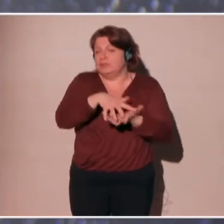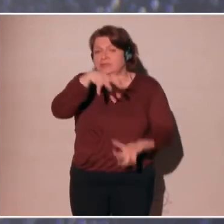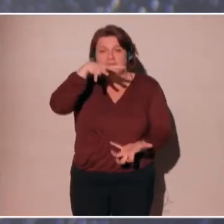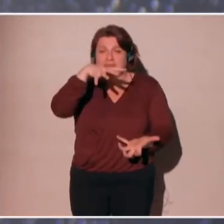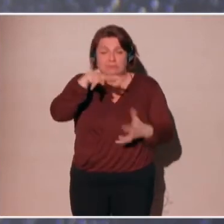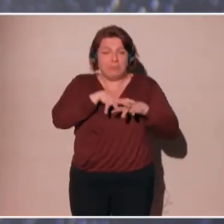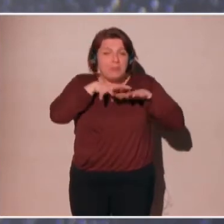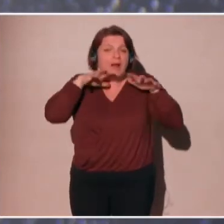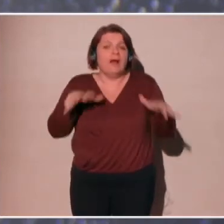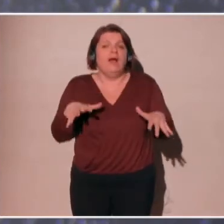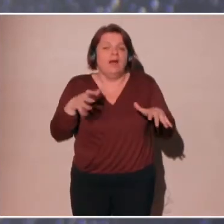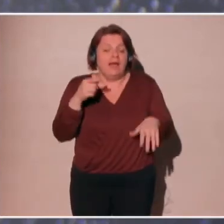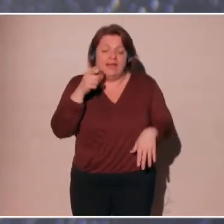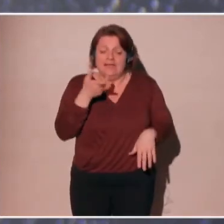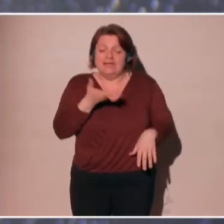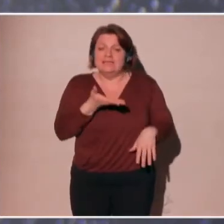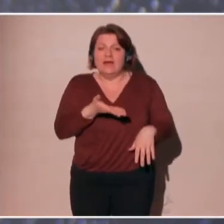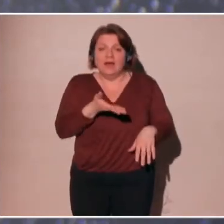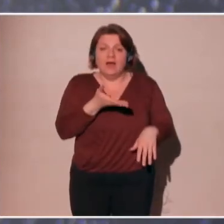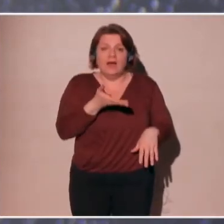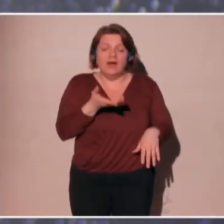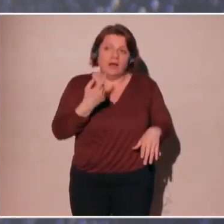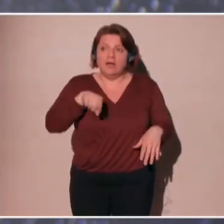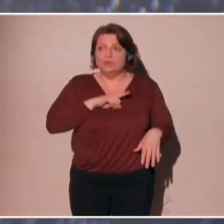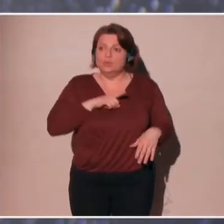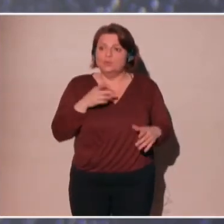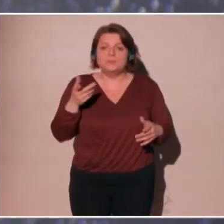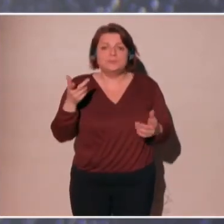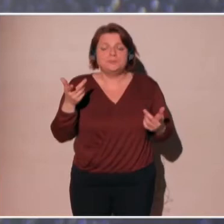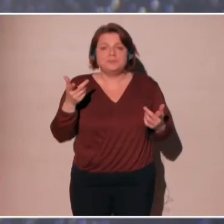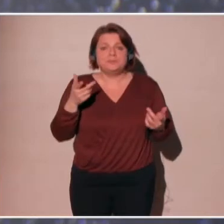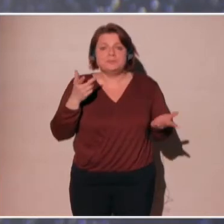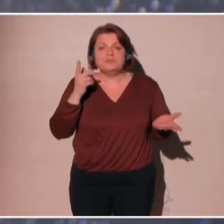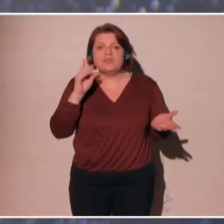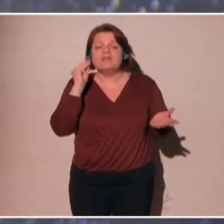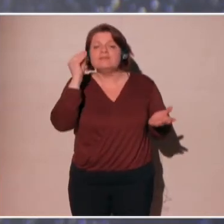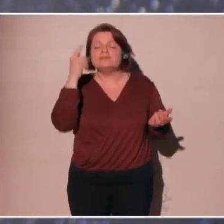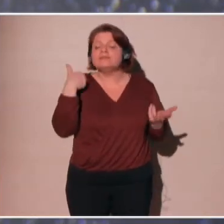There's quite a lot of data in our health system.